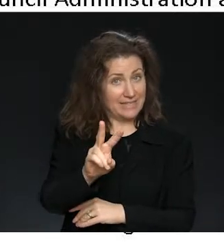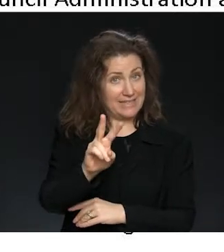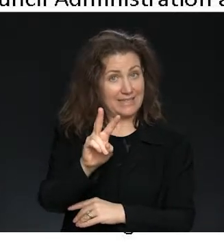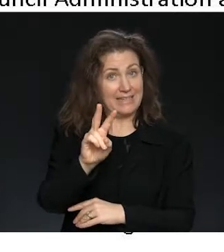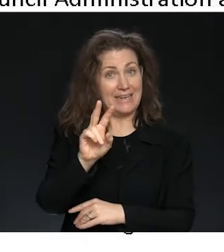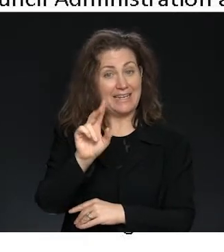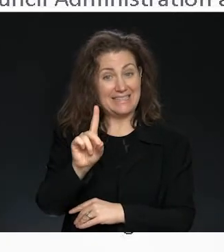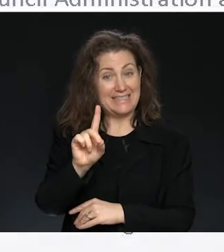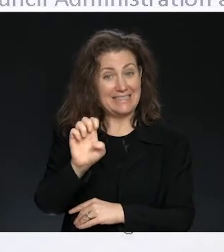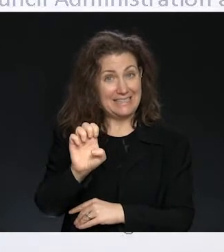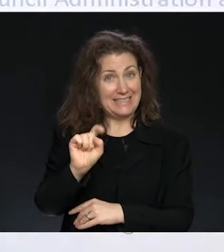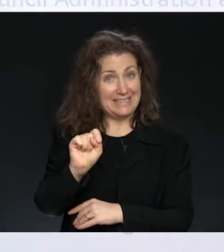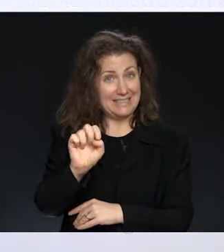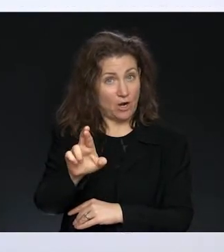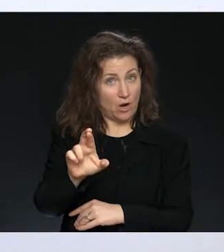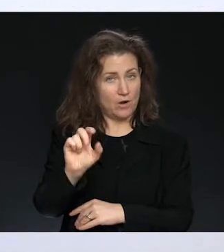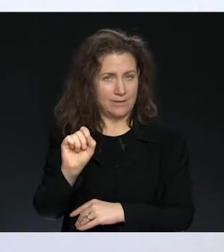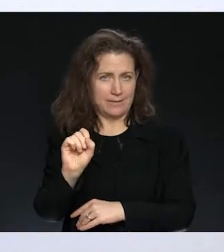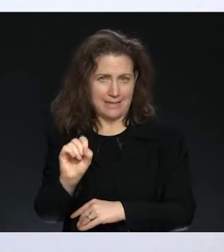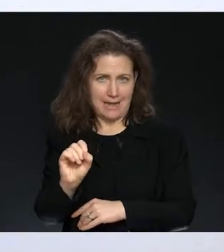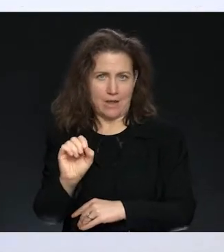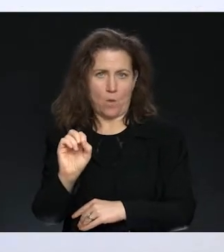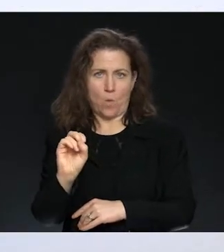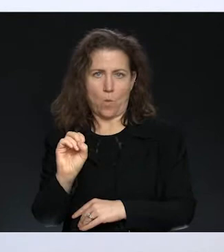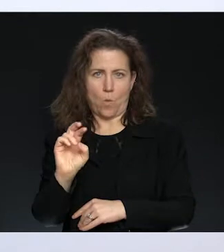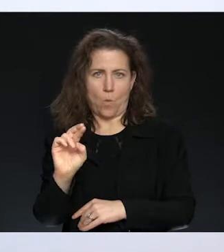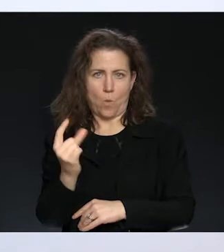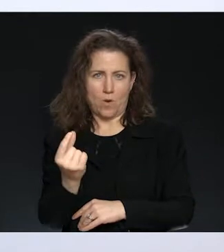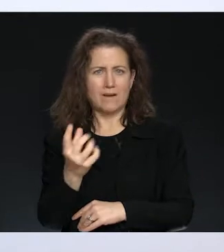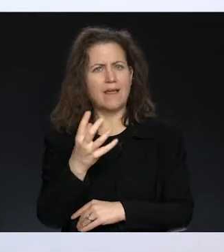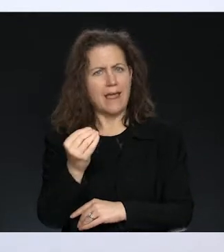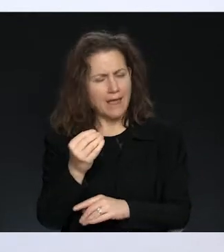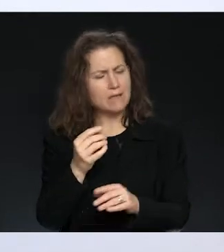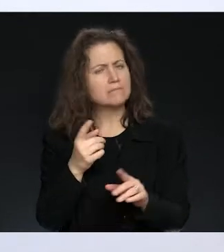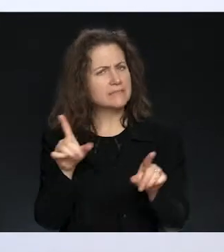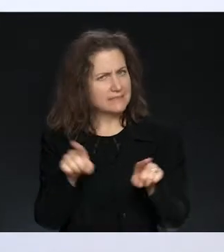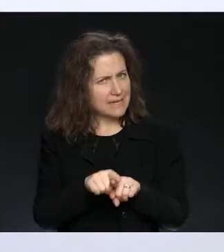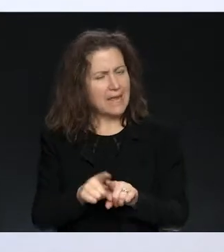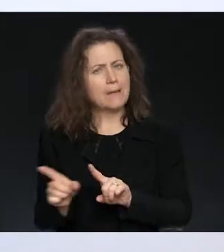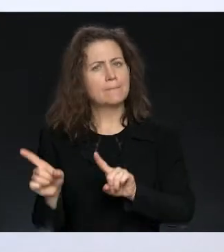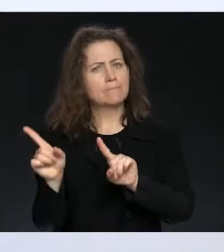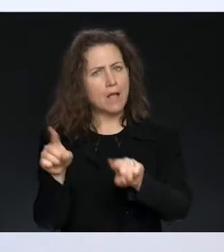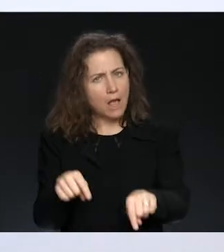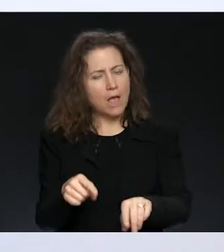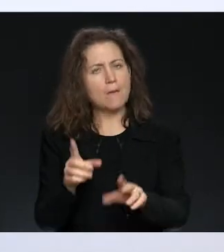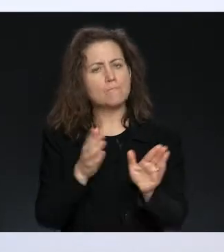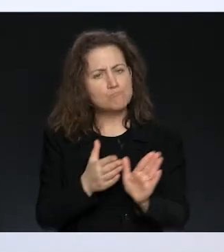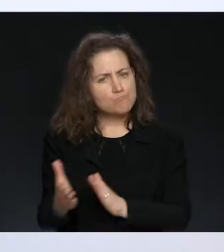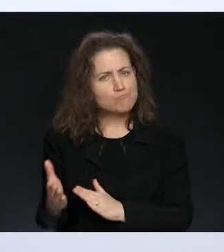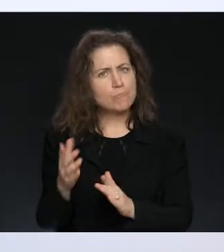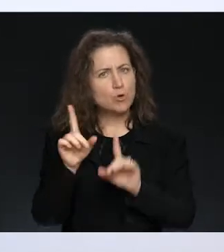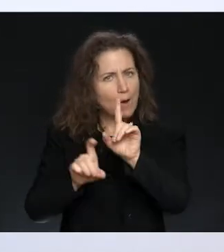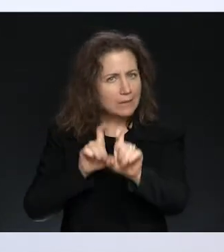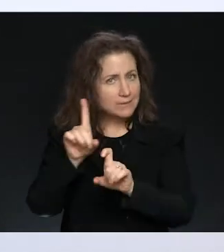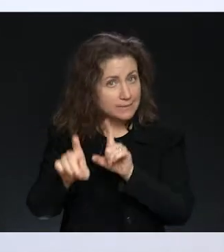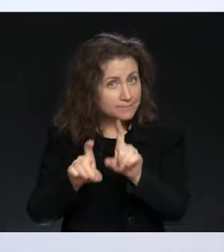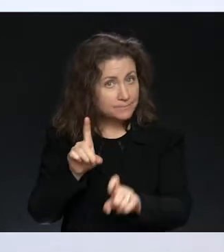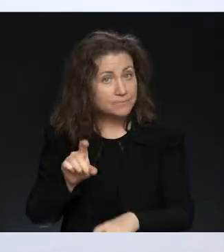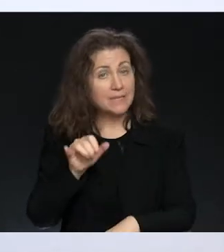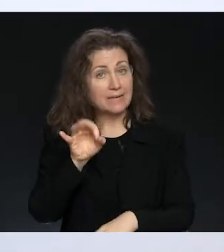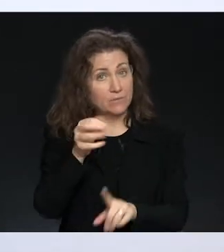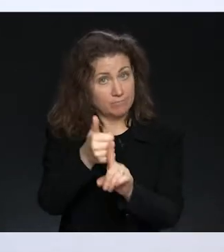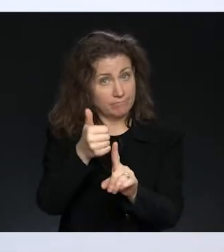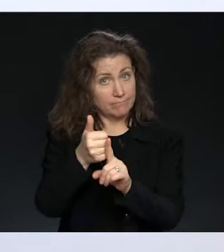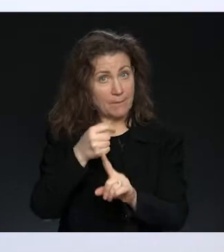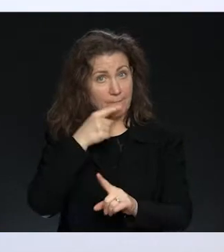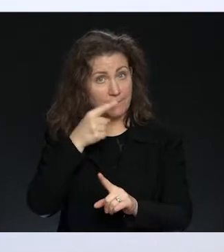nvdetr.org, and you will also want to come prepared to ask questions. If you are a member of the public, notify staff that